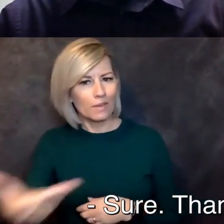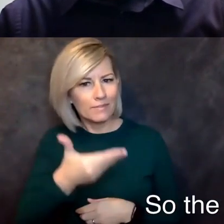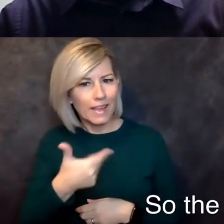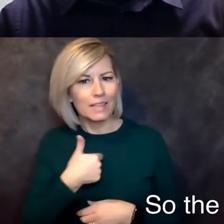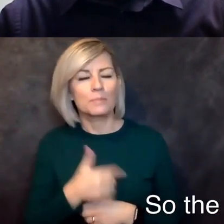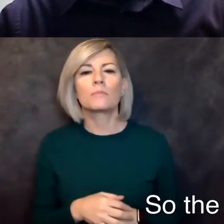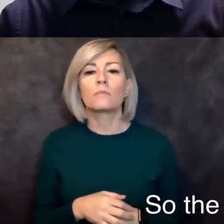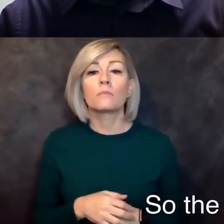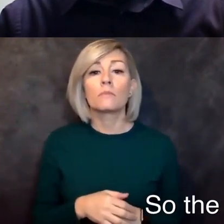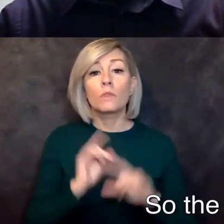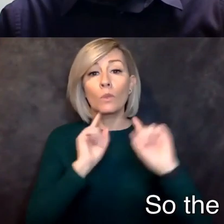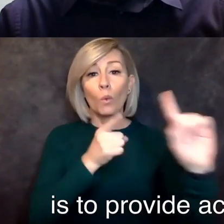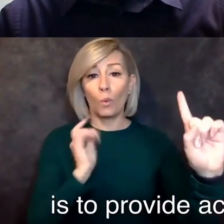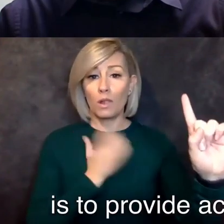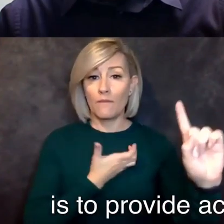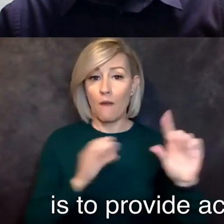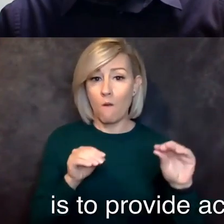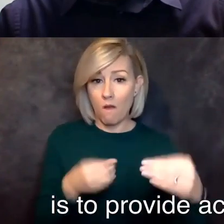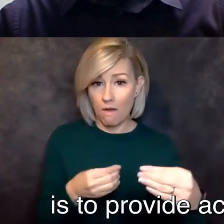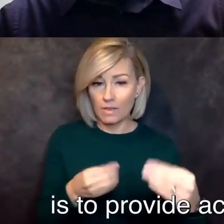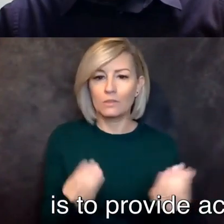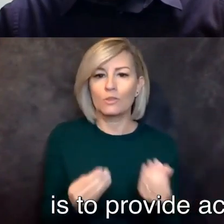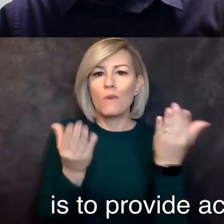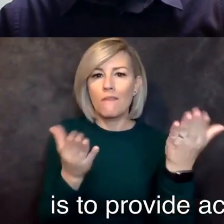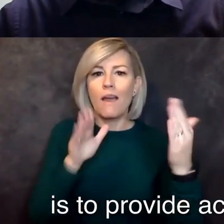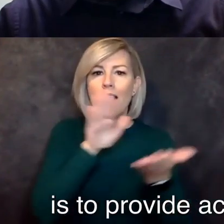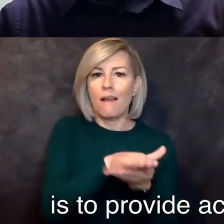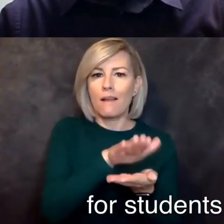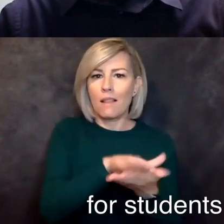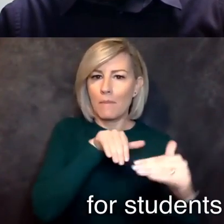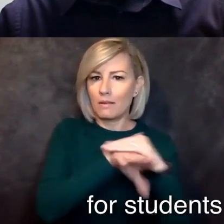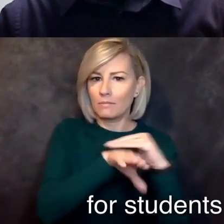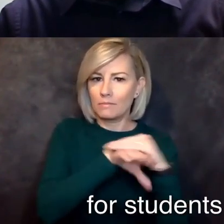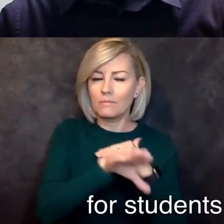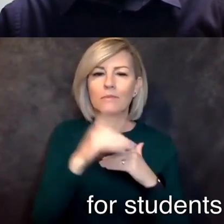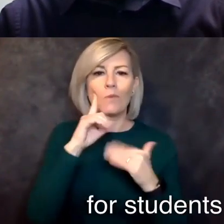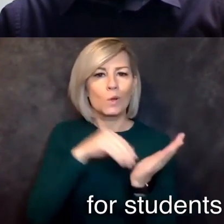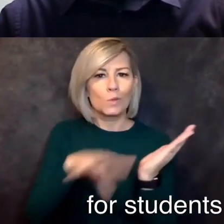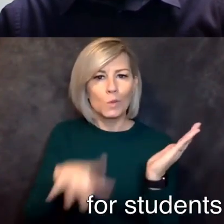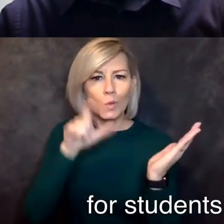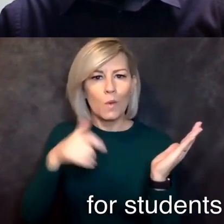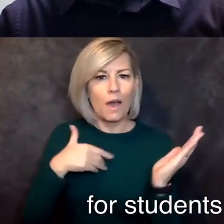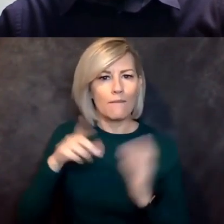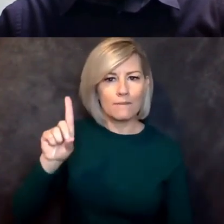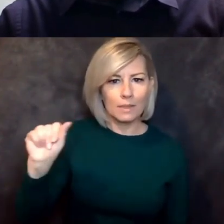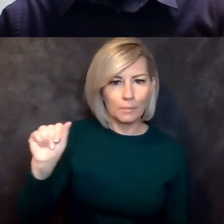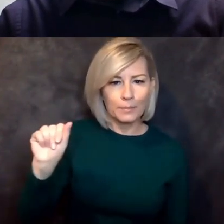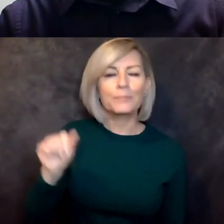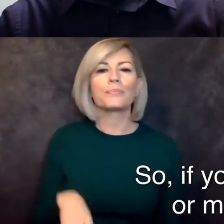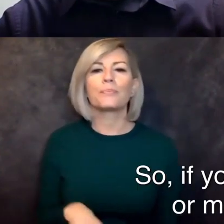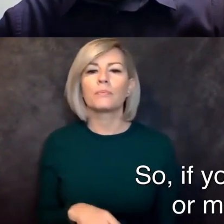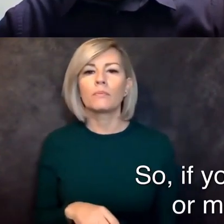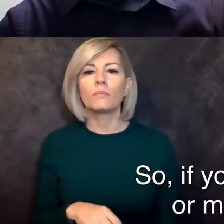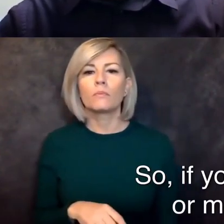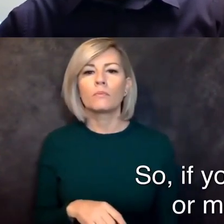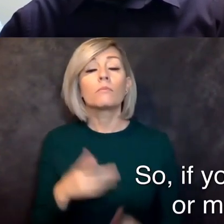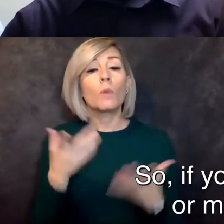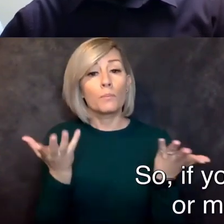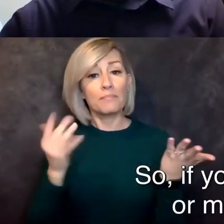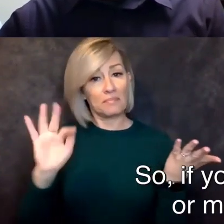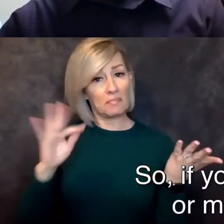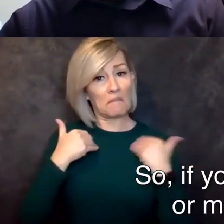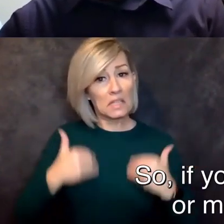So, the goal of our office is to provide academic accommodations for students who have a disability. So, if you have a